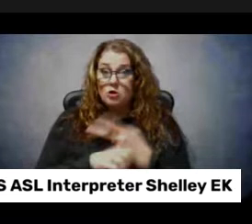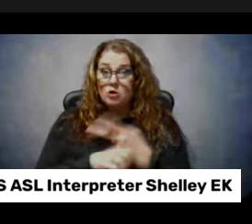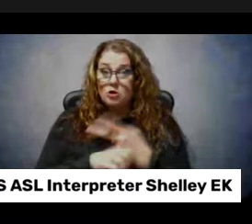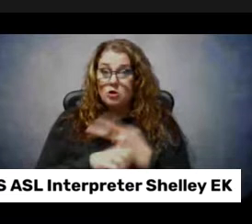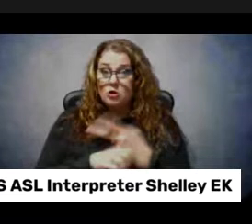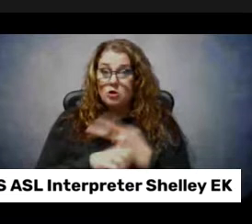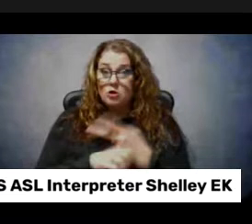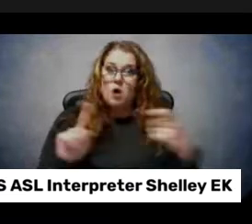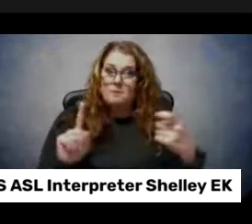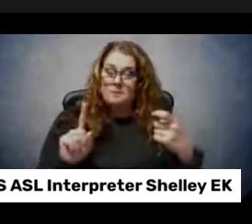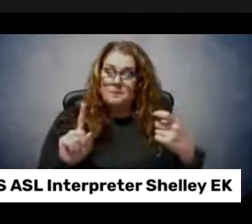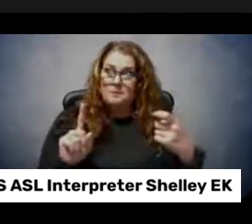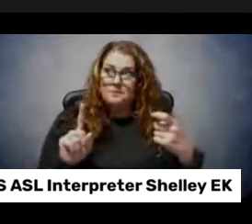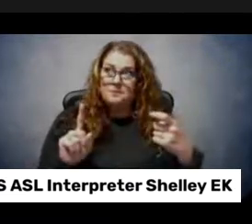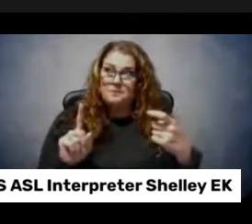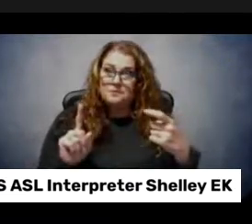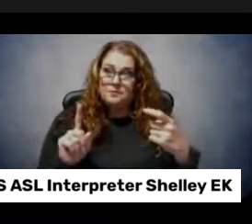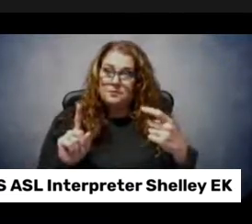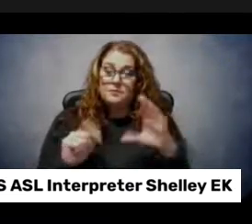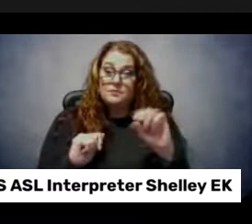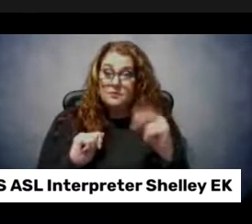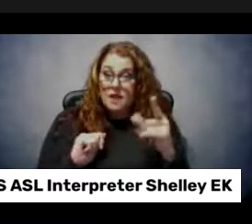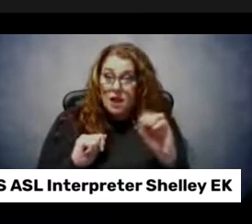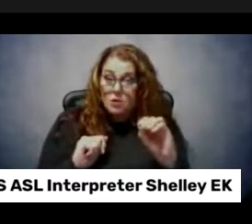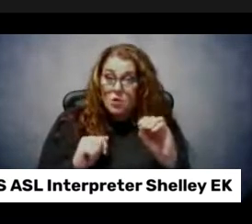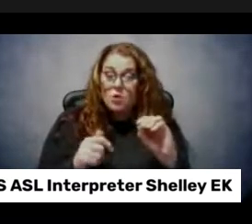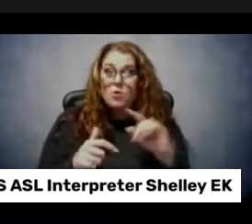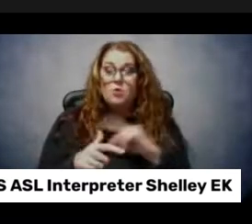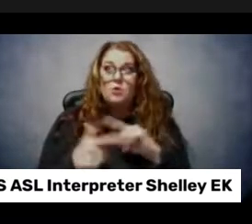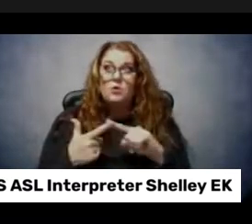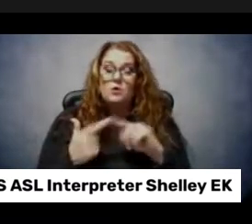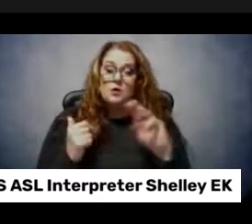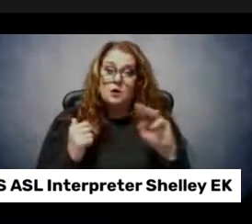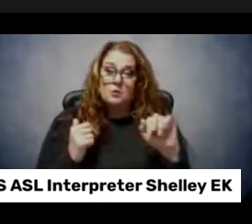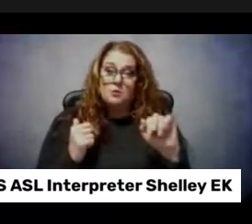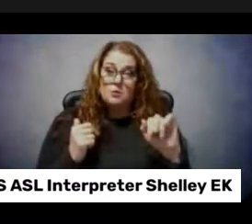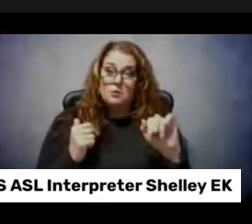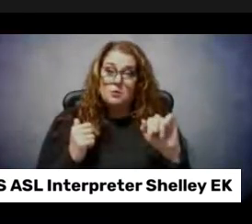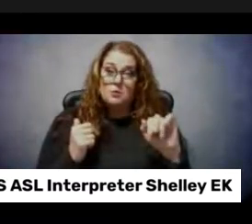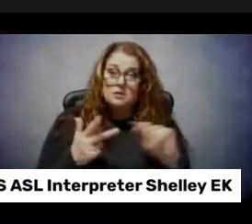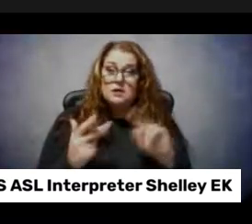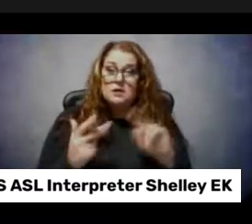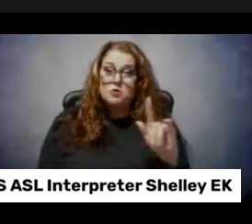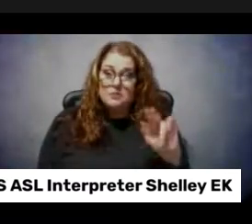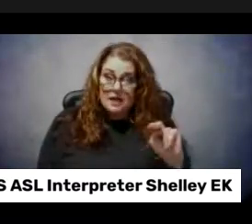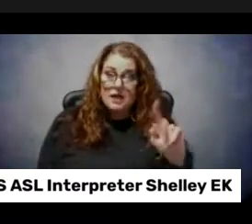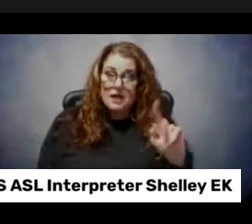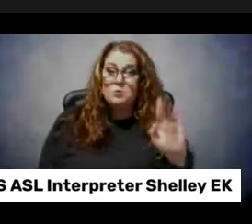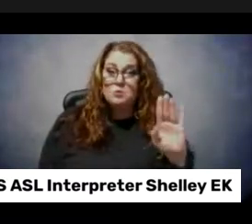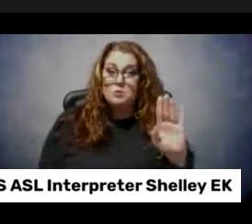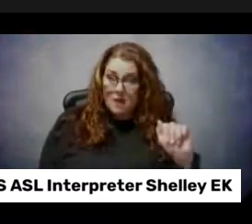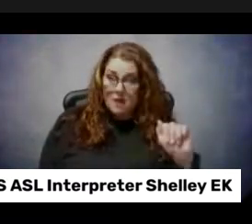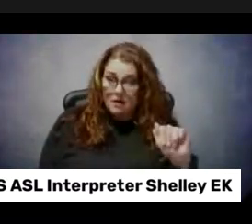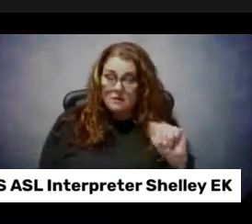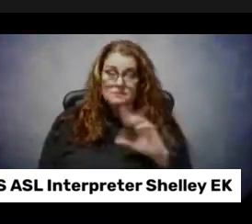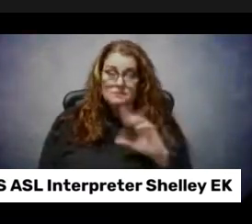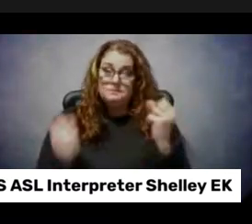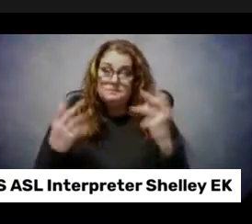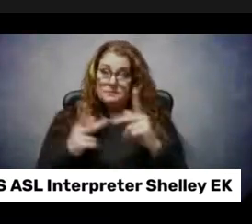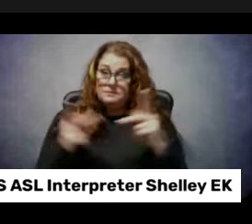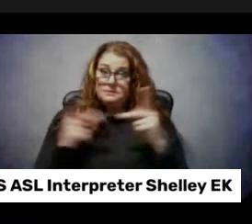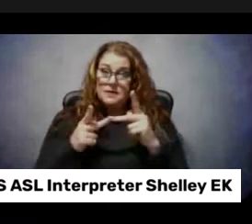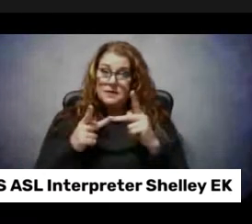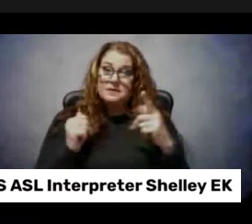are coming from the Congo, Burundi, Bhutan, Burma, and many places in